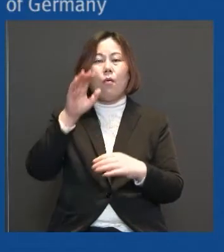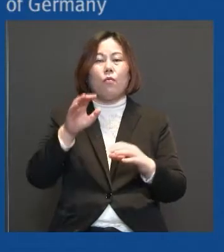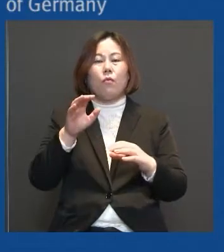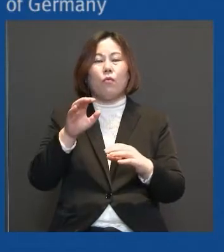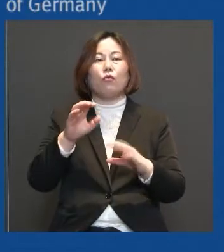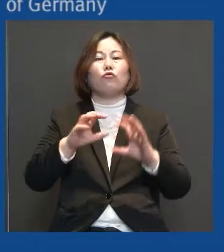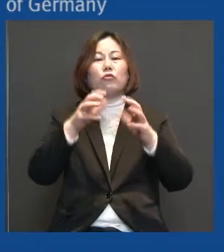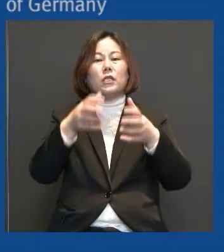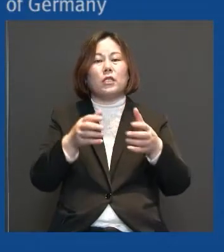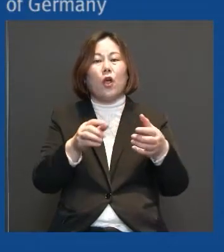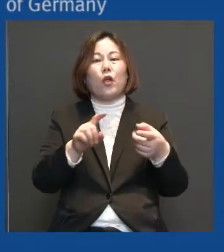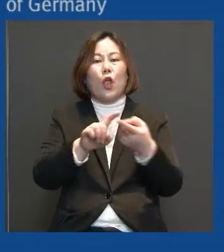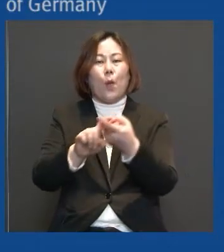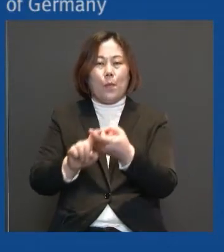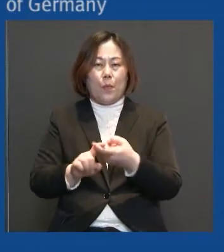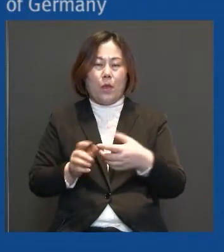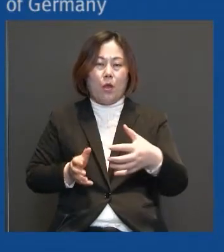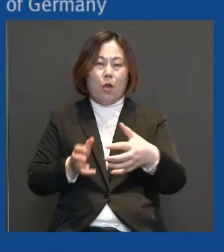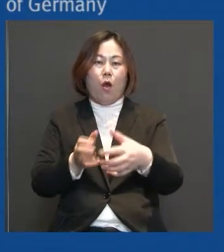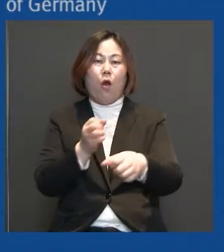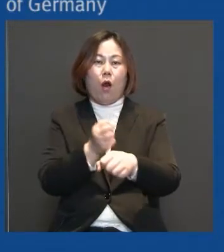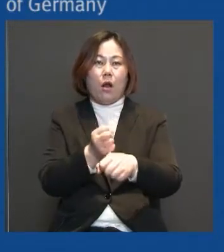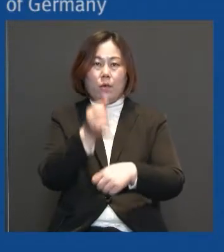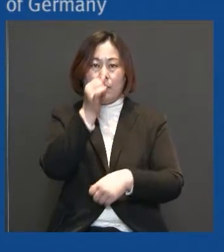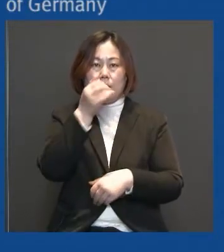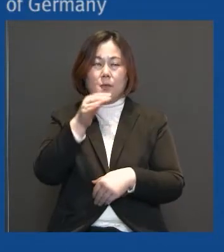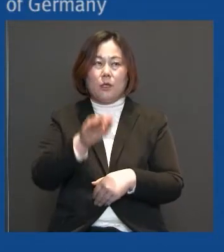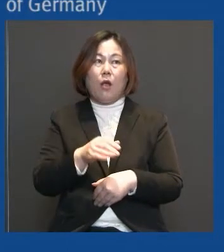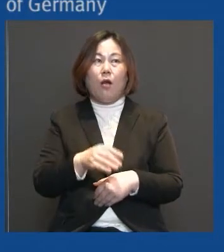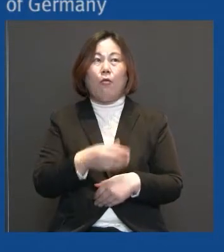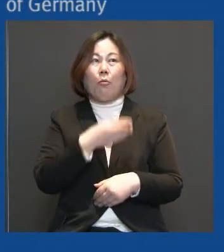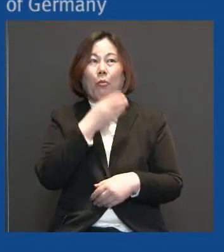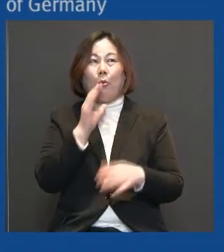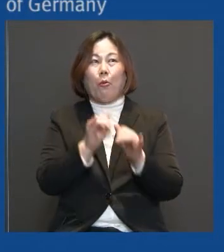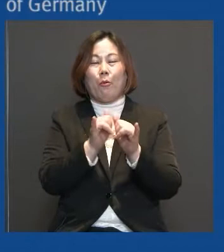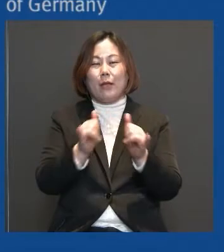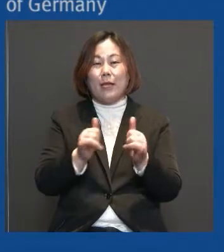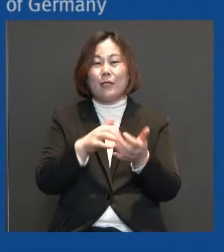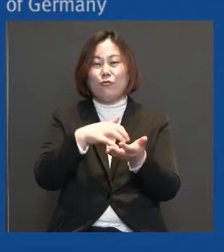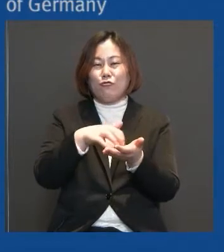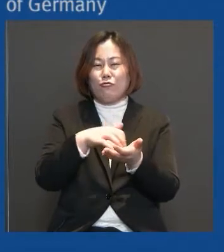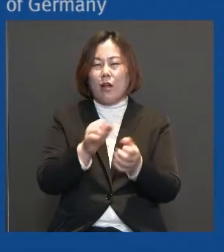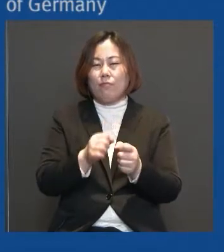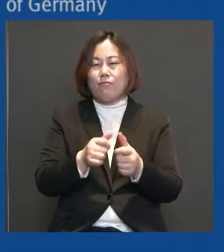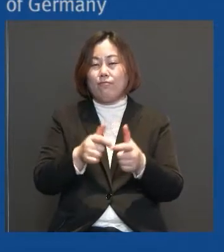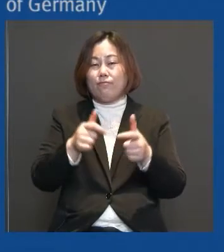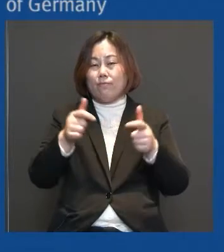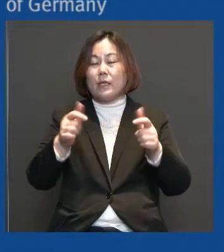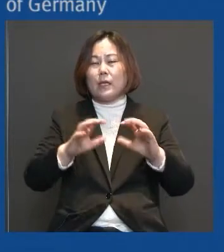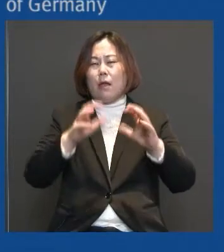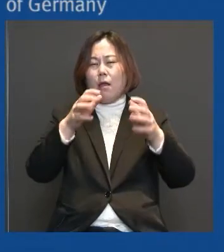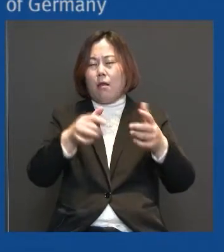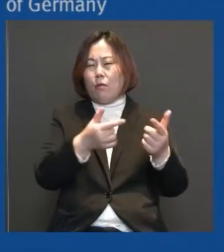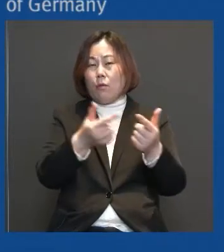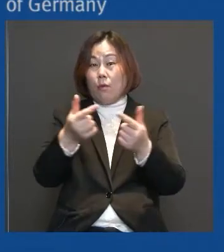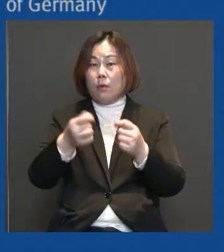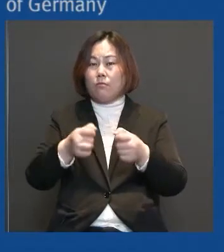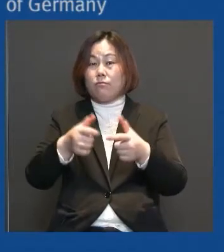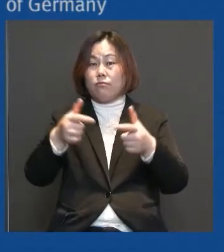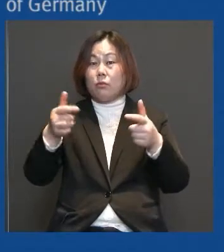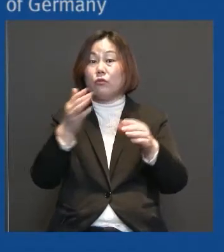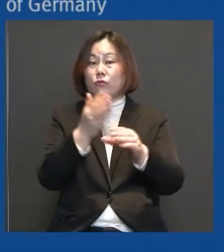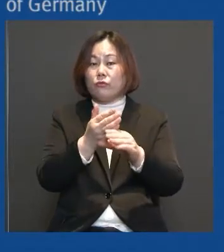view of the growing percentage of older people worldwide. Therefore, Germany actively advocates for older persons in an